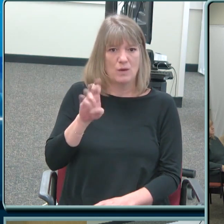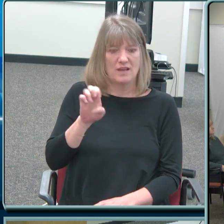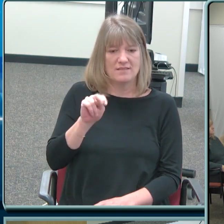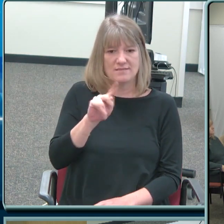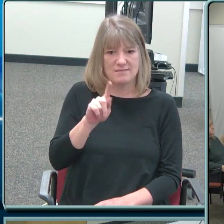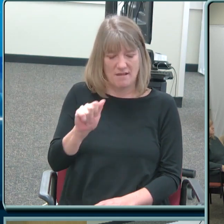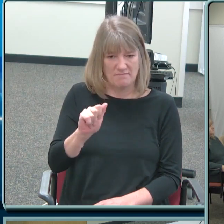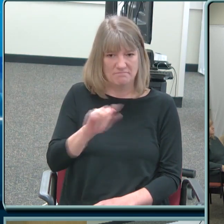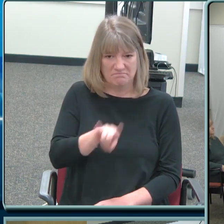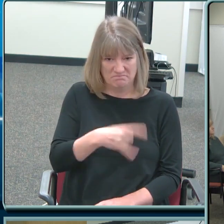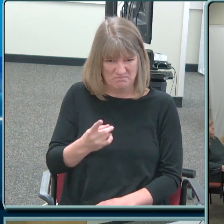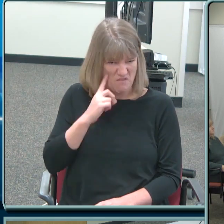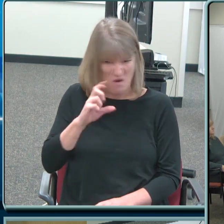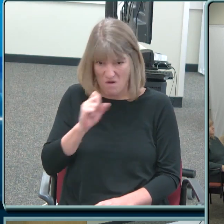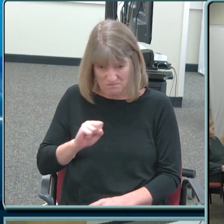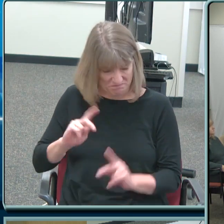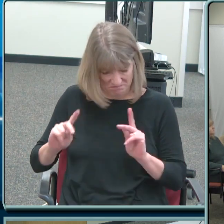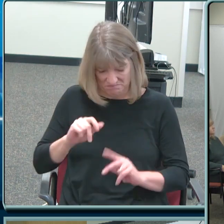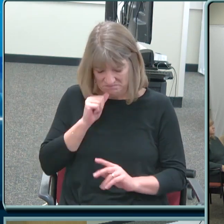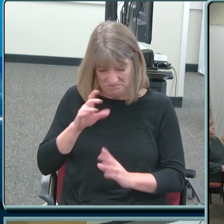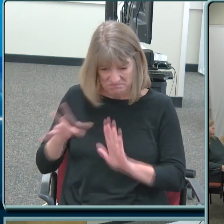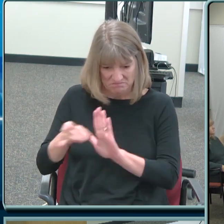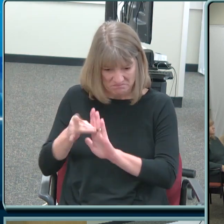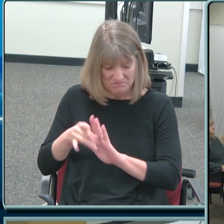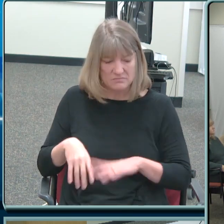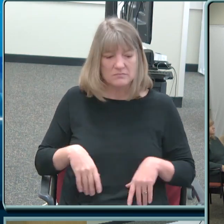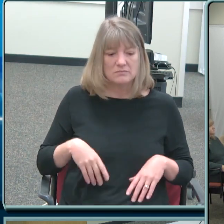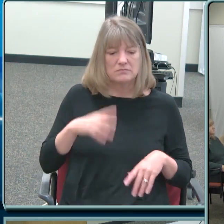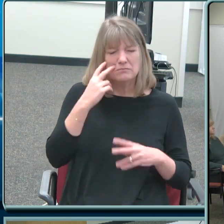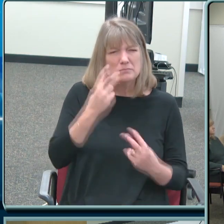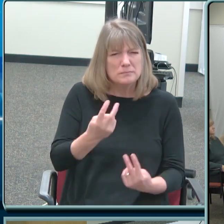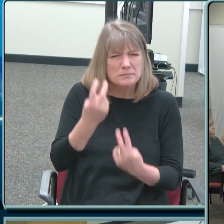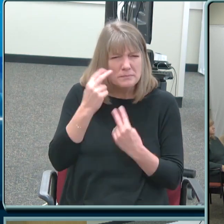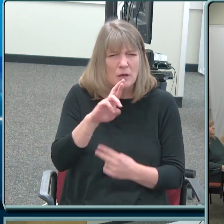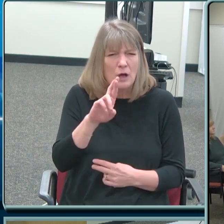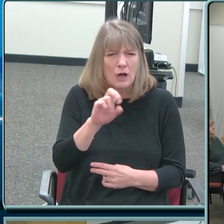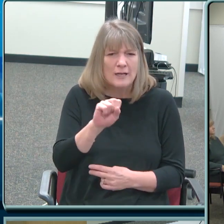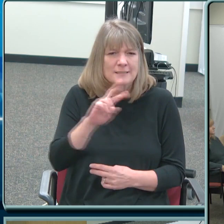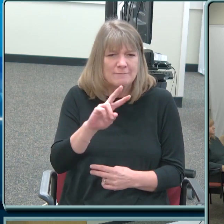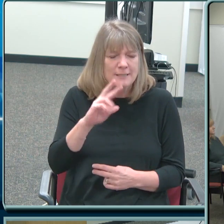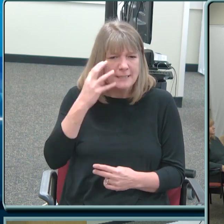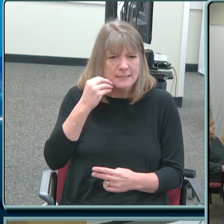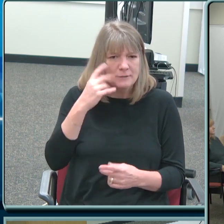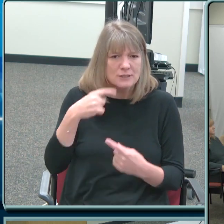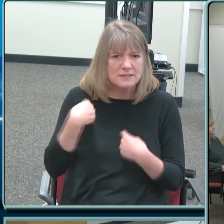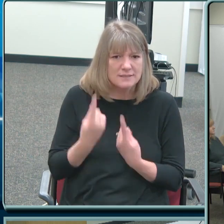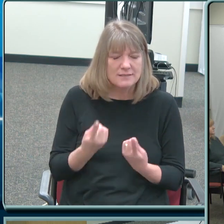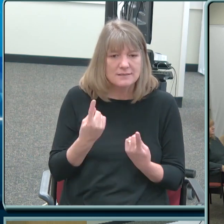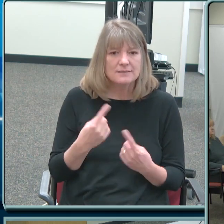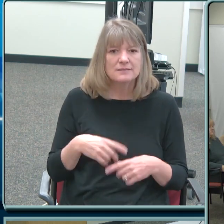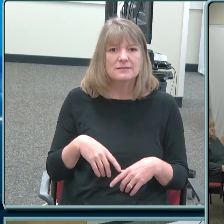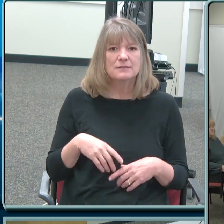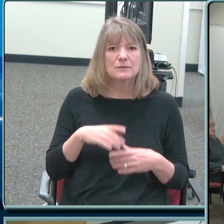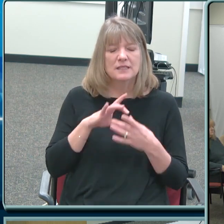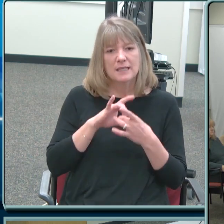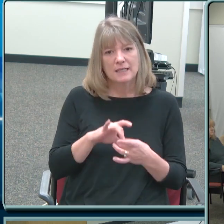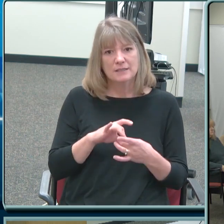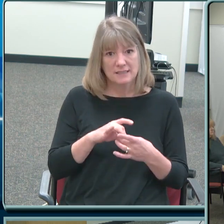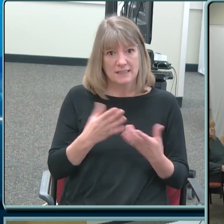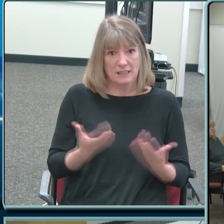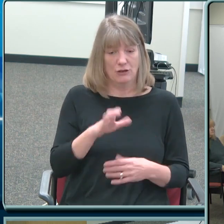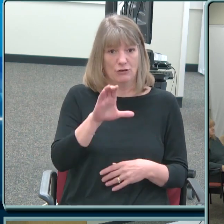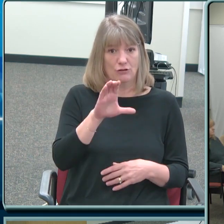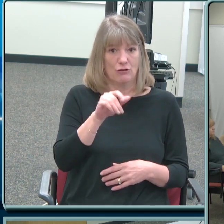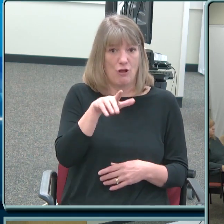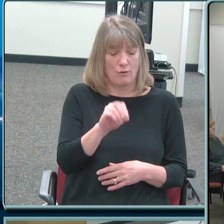So I wanted to just reflect on what the RSV experience has been likely in Colorado. So